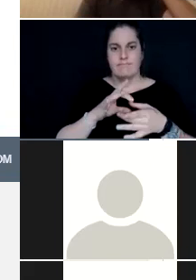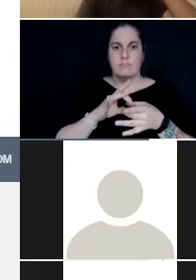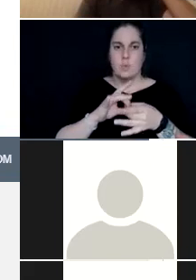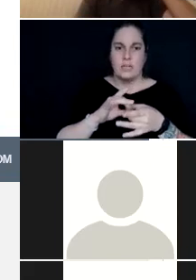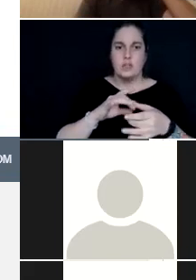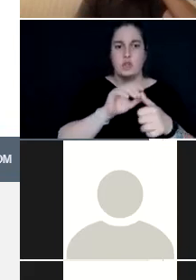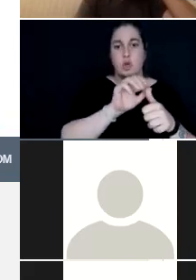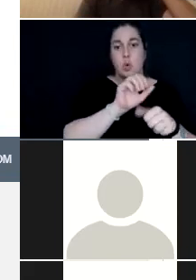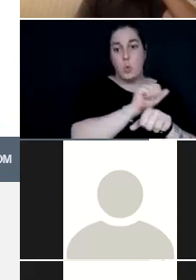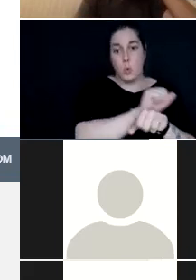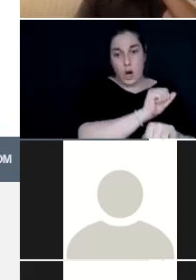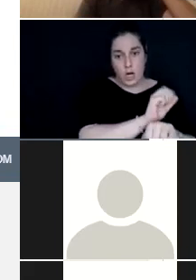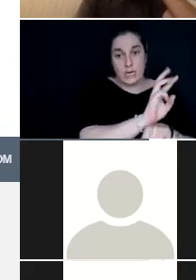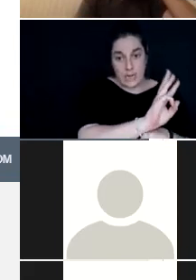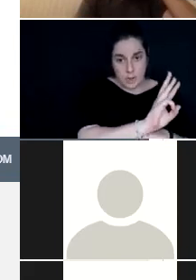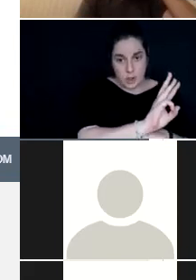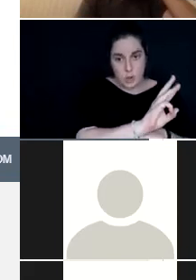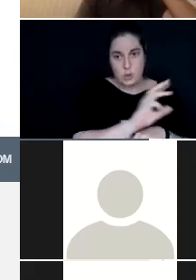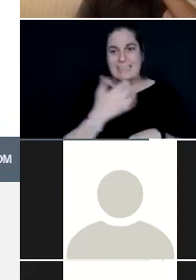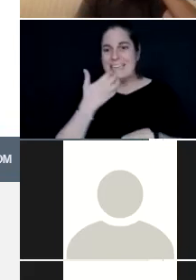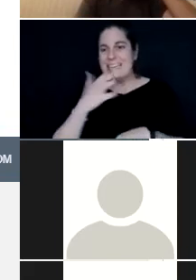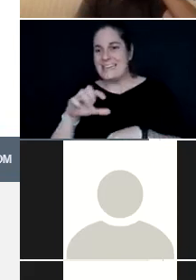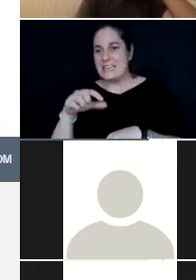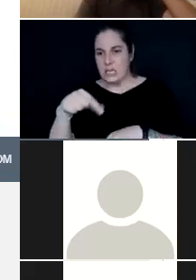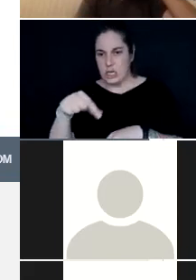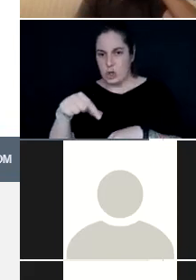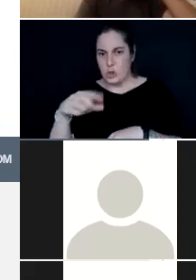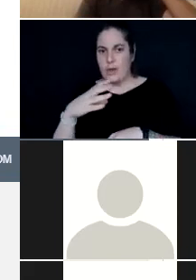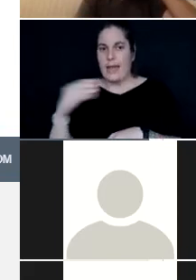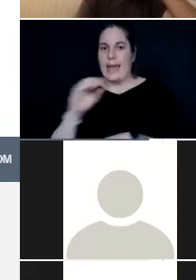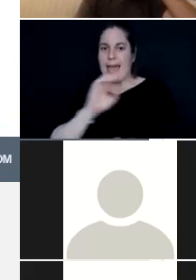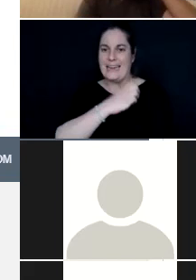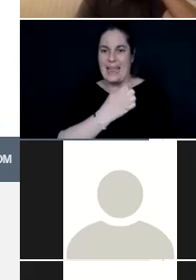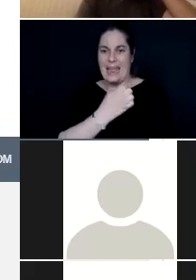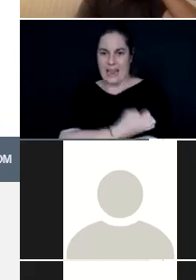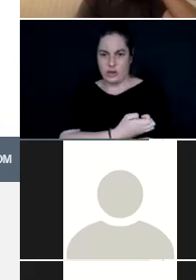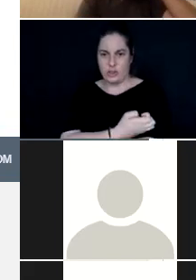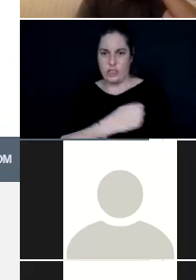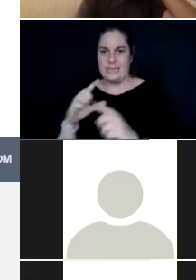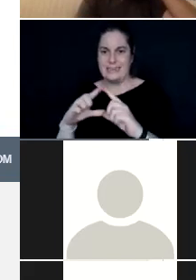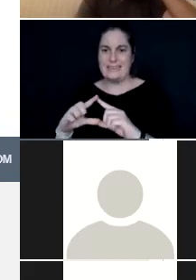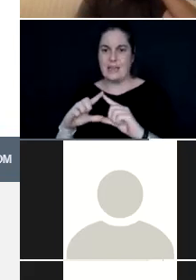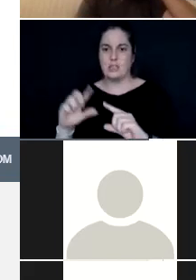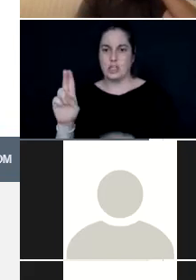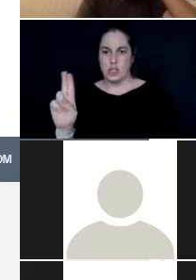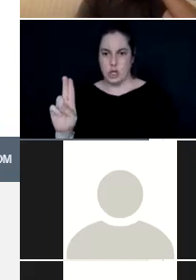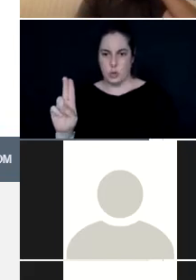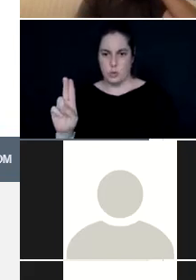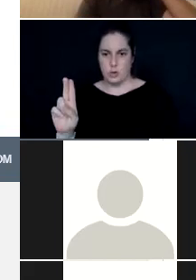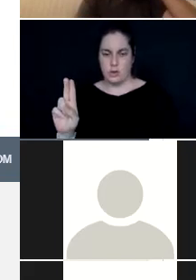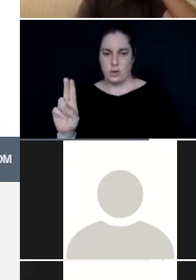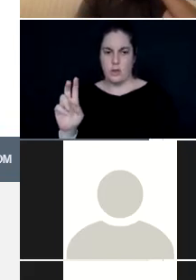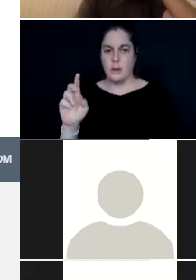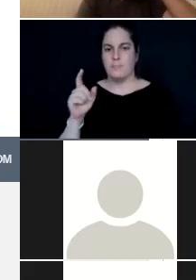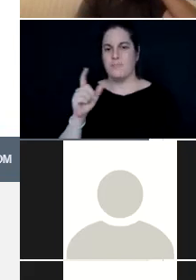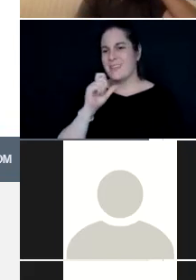work W, heat Q, and energy delta U. They're using, instead of E